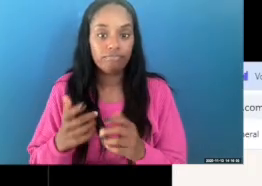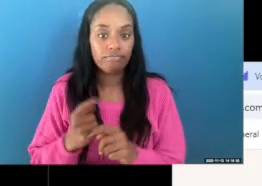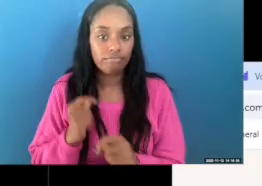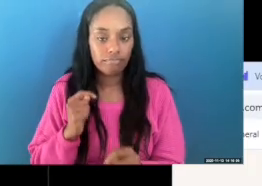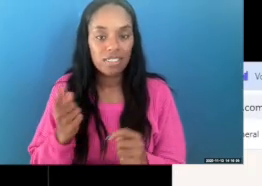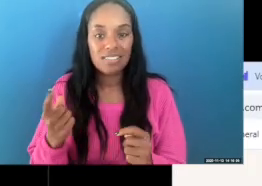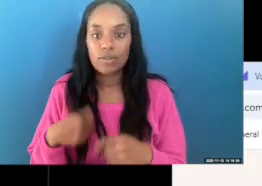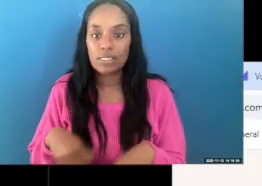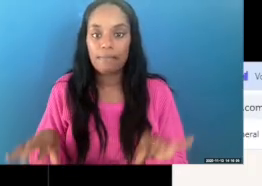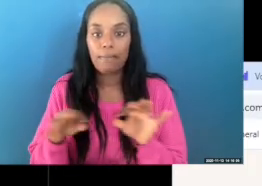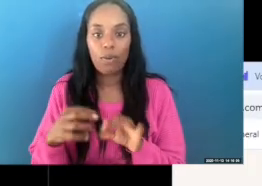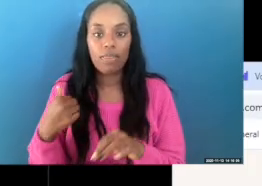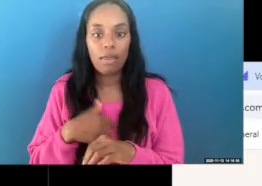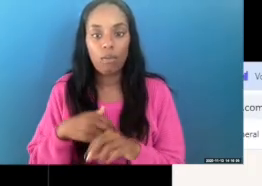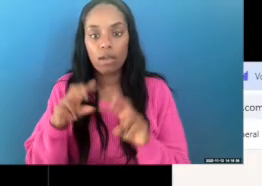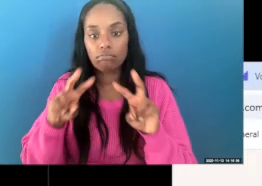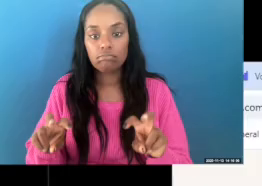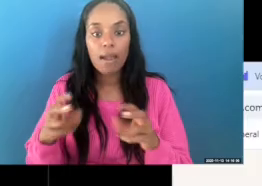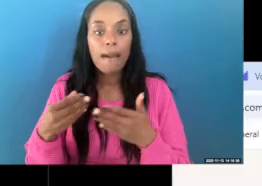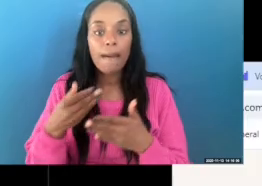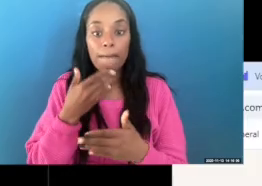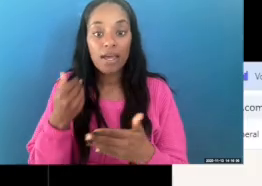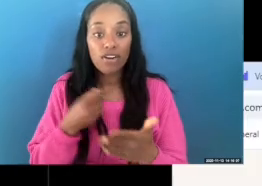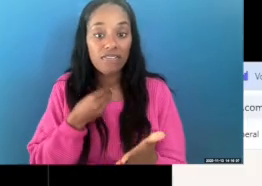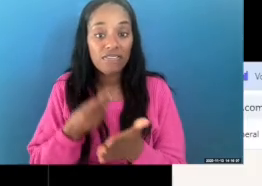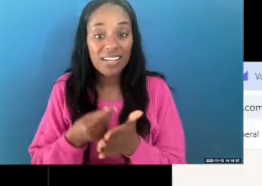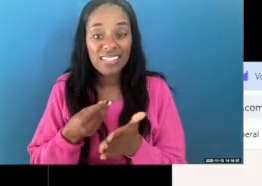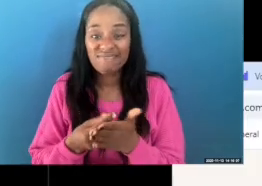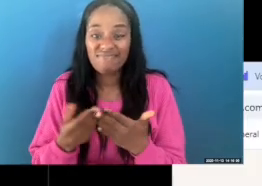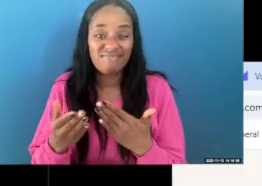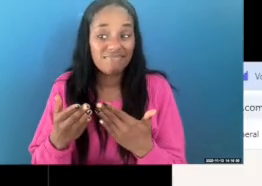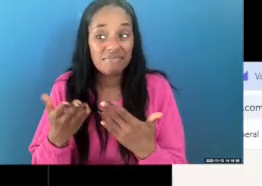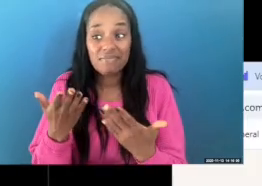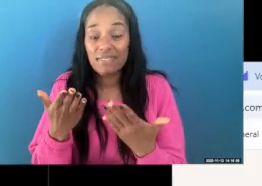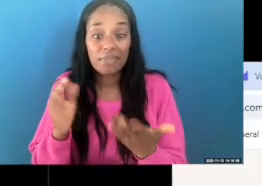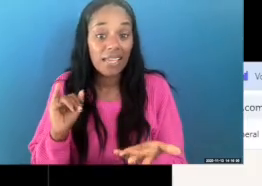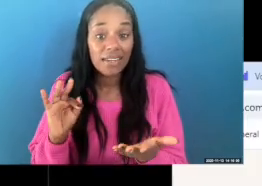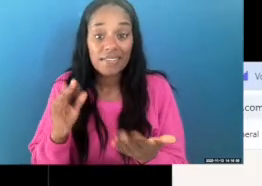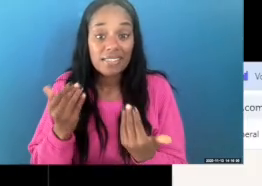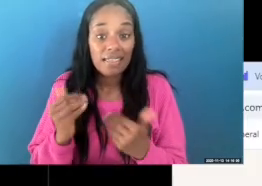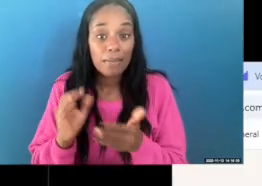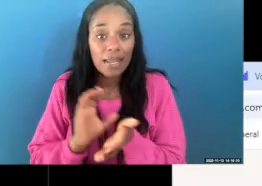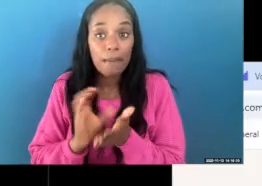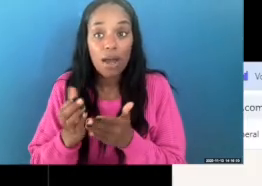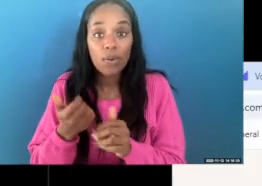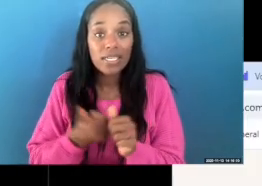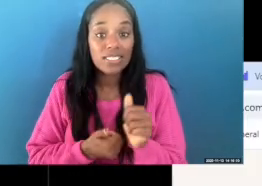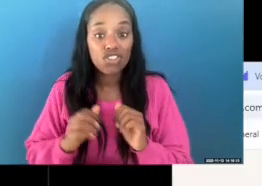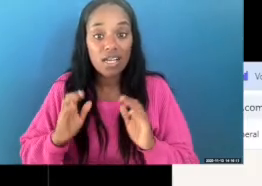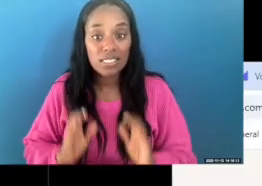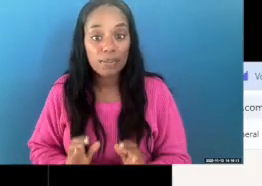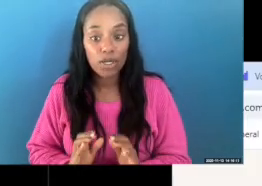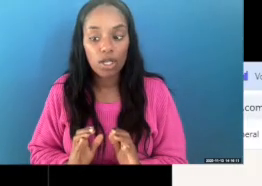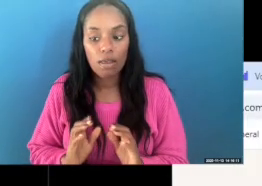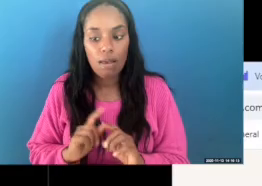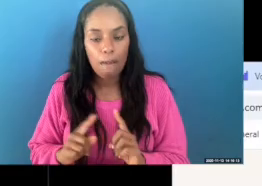gone. But because of that transition of the few, they are now wanting to convert almost 20 more of their entire fleet. So I